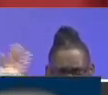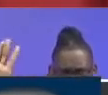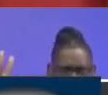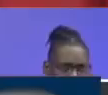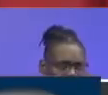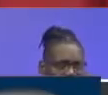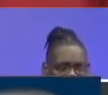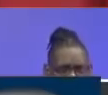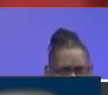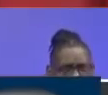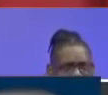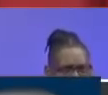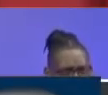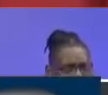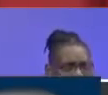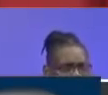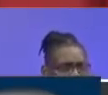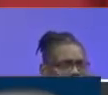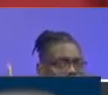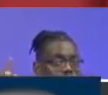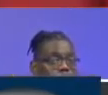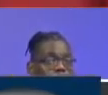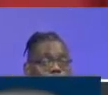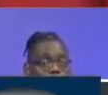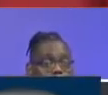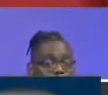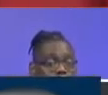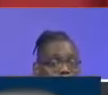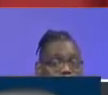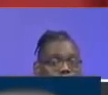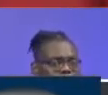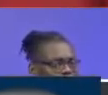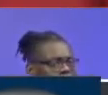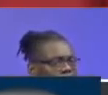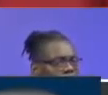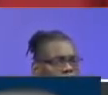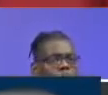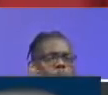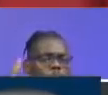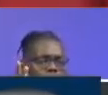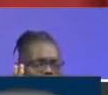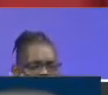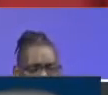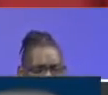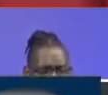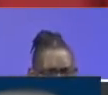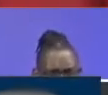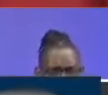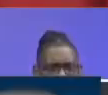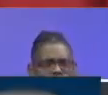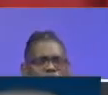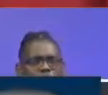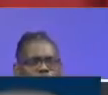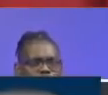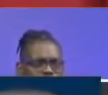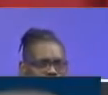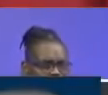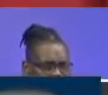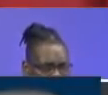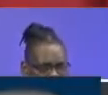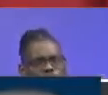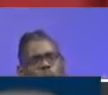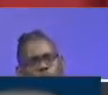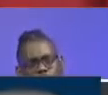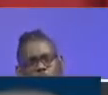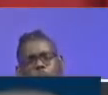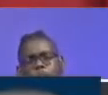apply. Obviously, we will utilize regulations. And in the regulatory aspect, having amended the